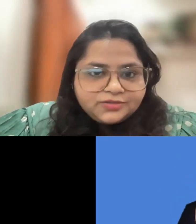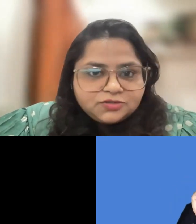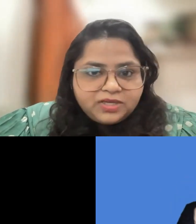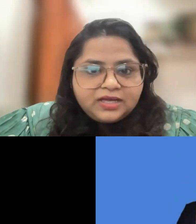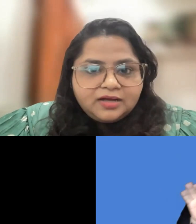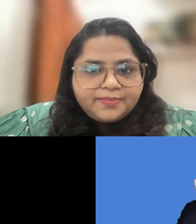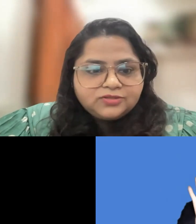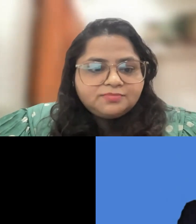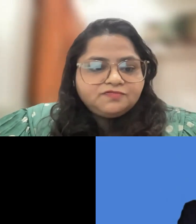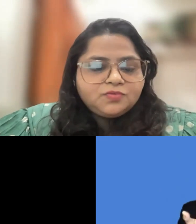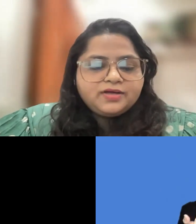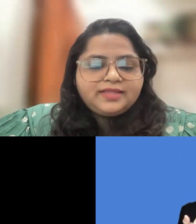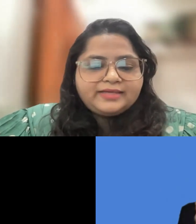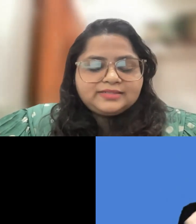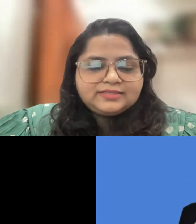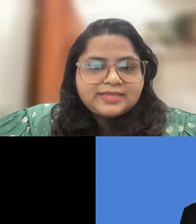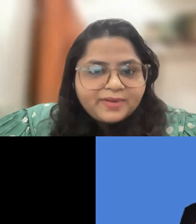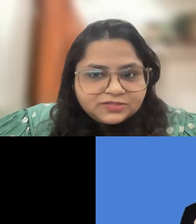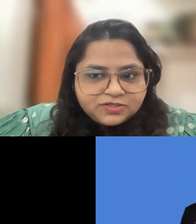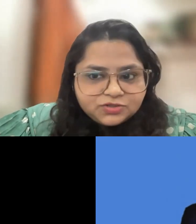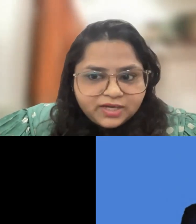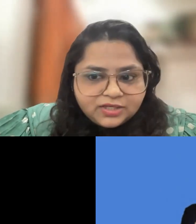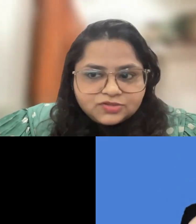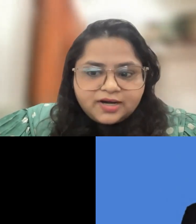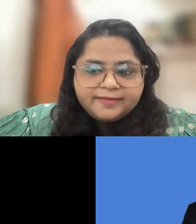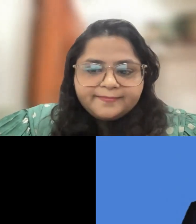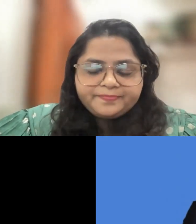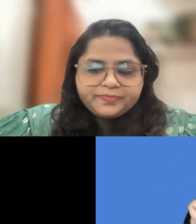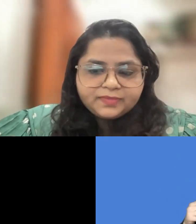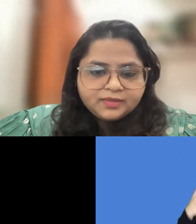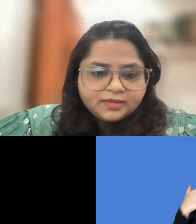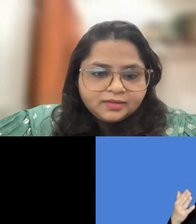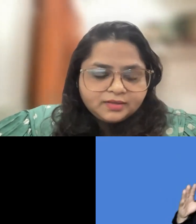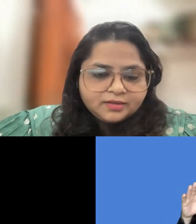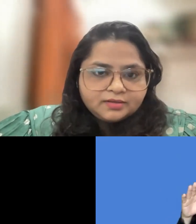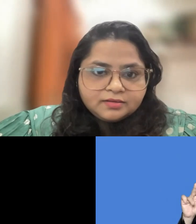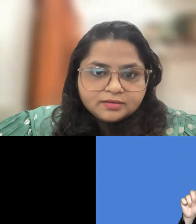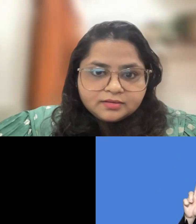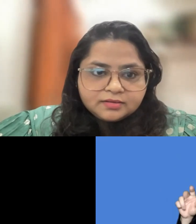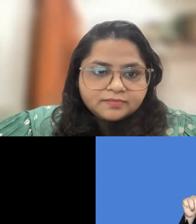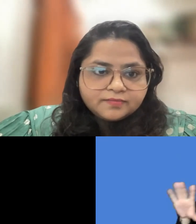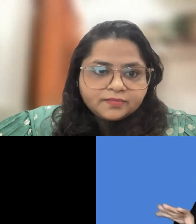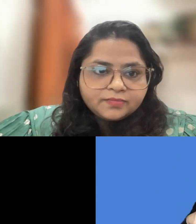Would you like to speak about some of the work that STEP has been doing, Yusra?